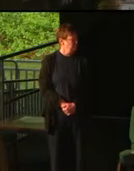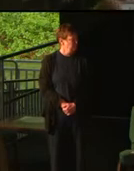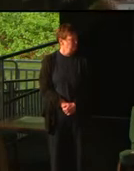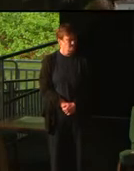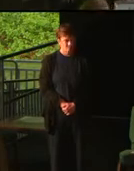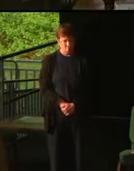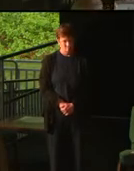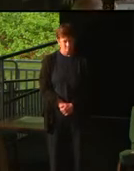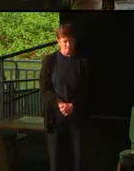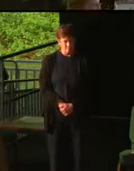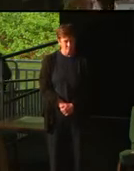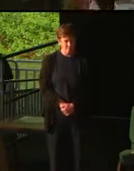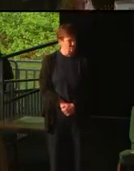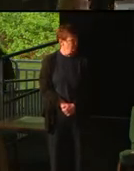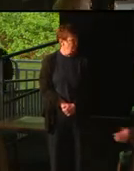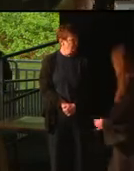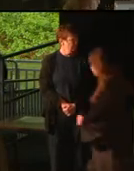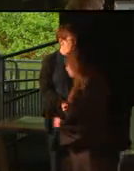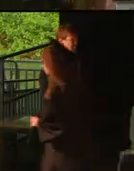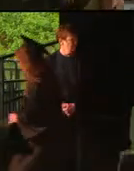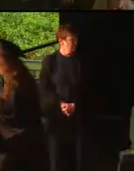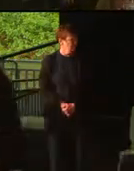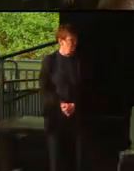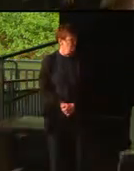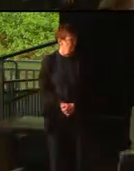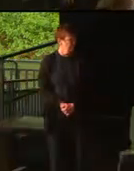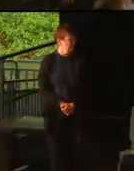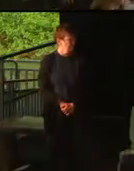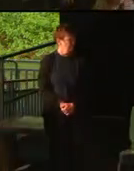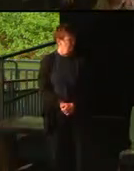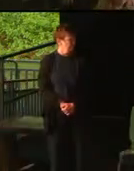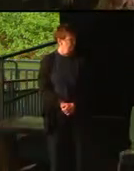Bryce Eric Henger, summa cum laude.